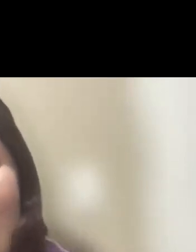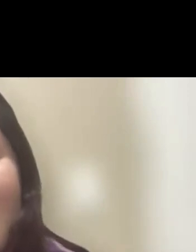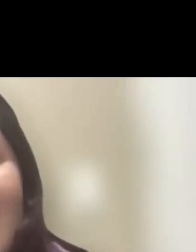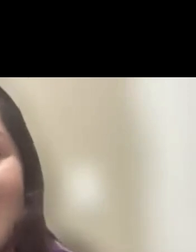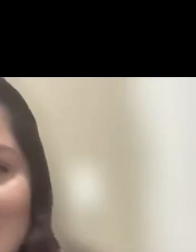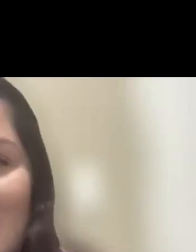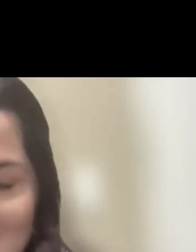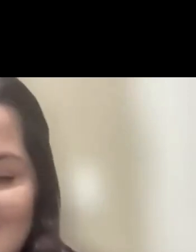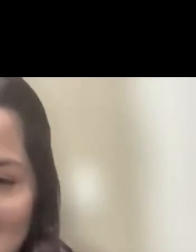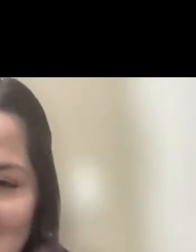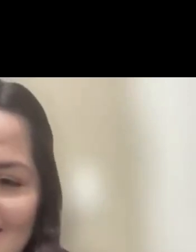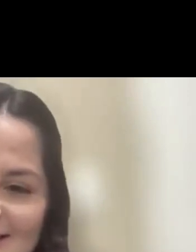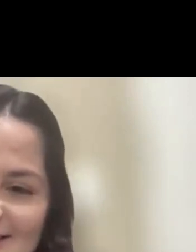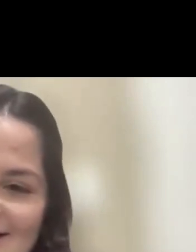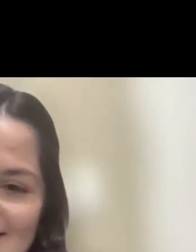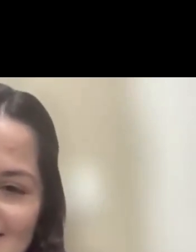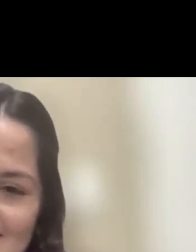really hope like that does change.